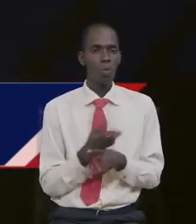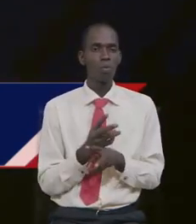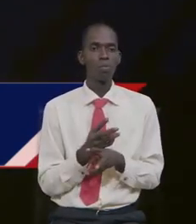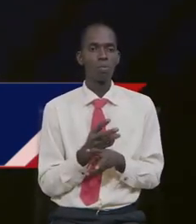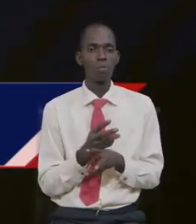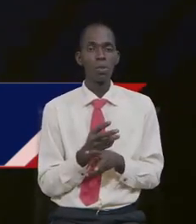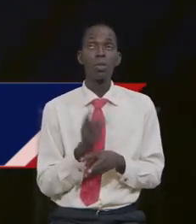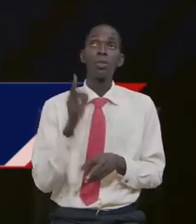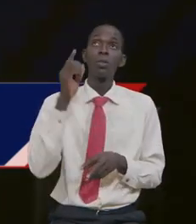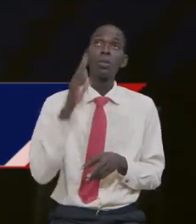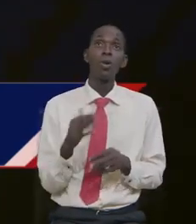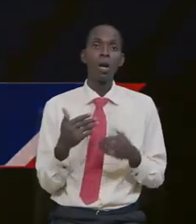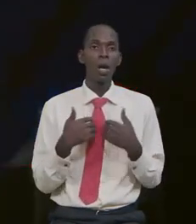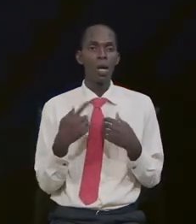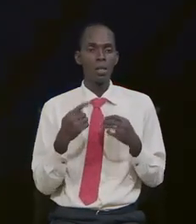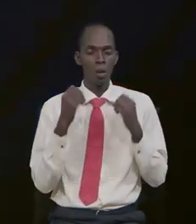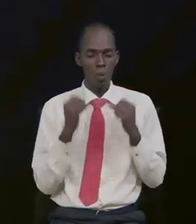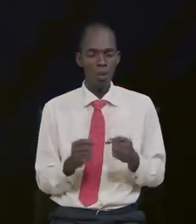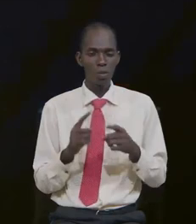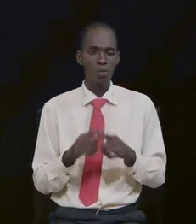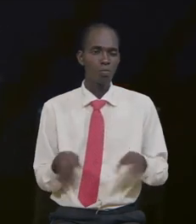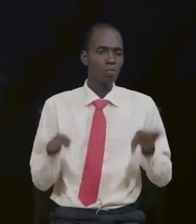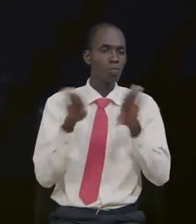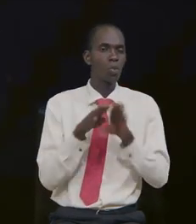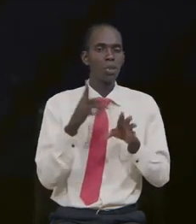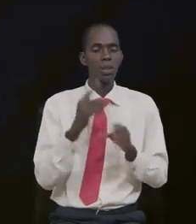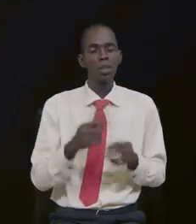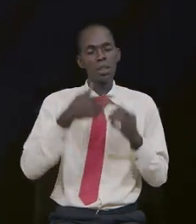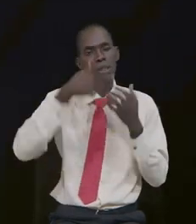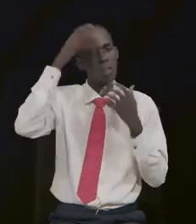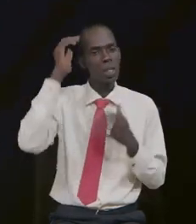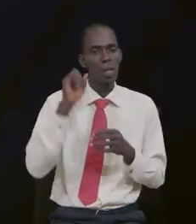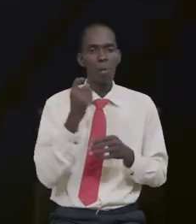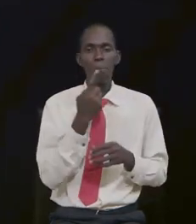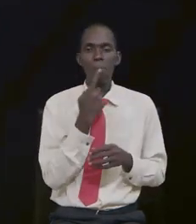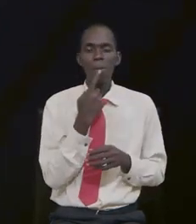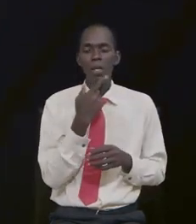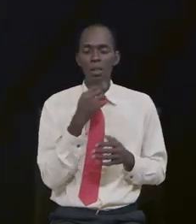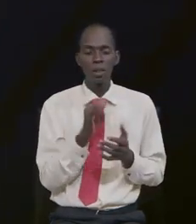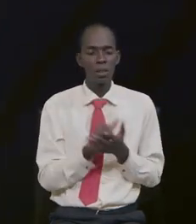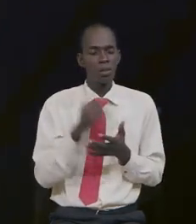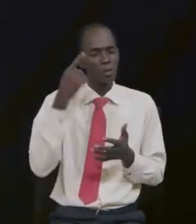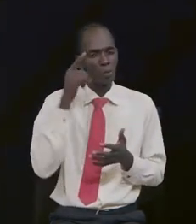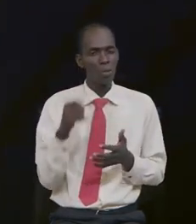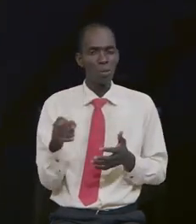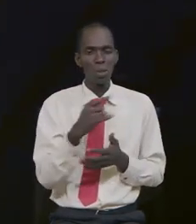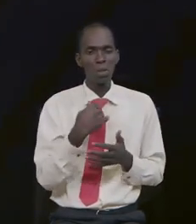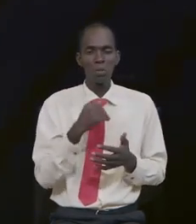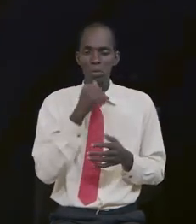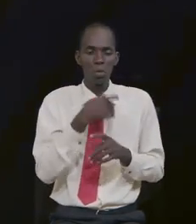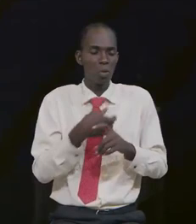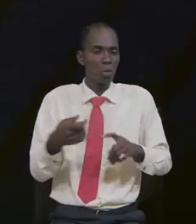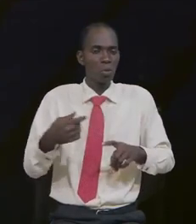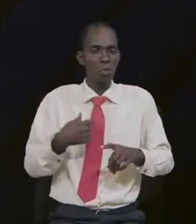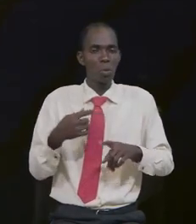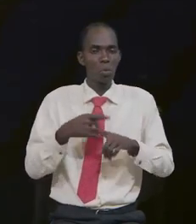the power to shut the lions' mouths, and that they have not hurt me, for as much as before